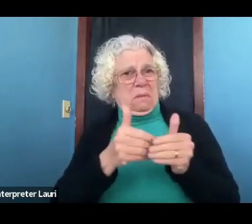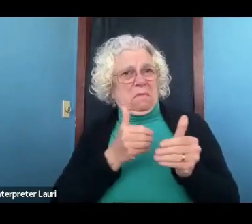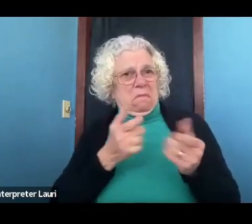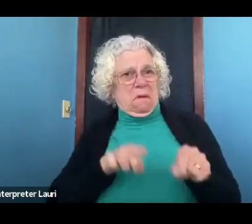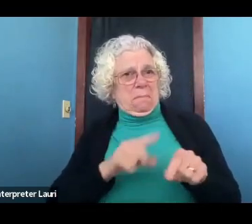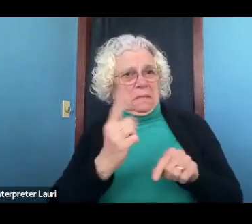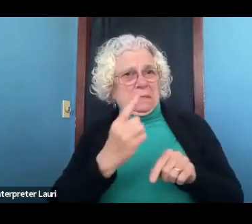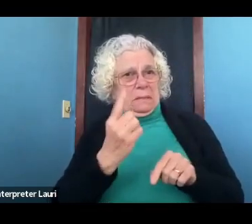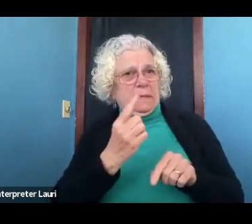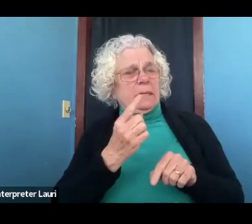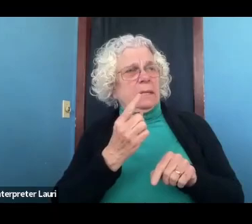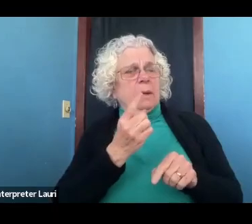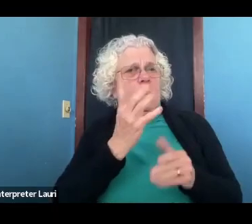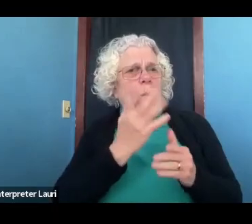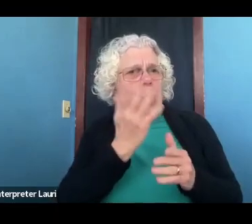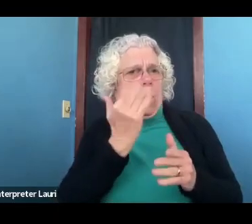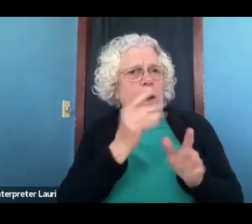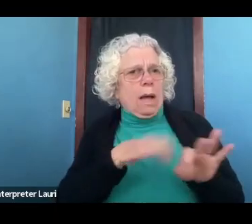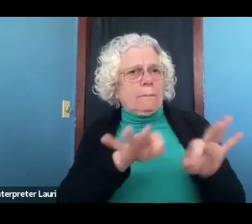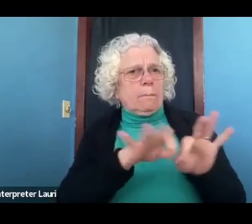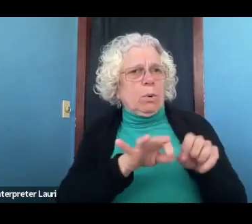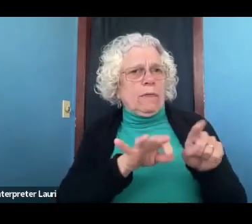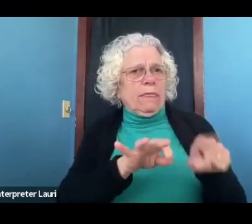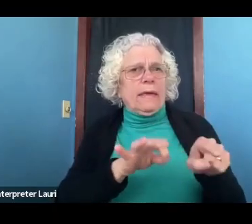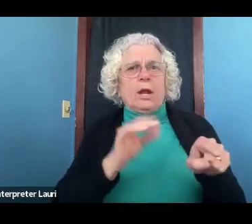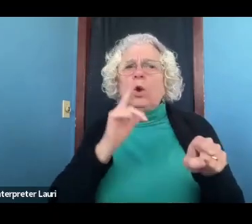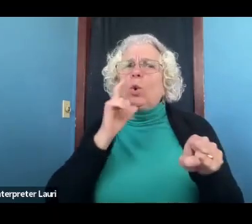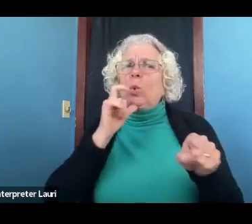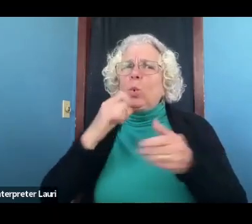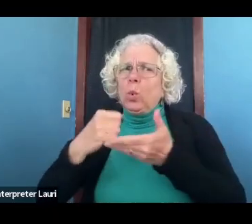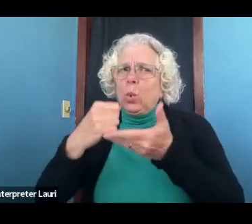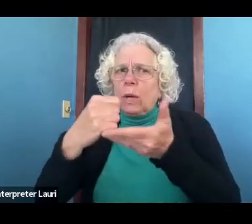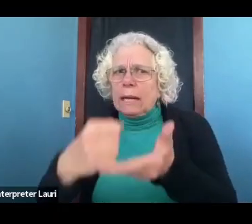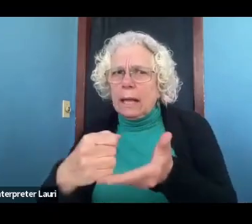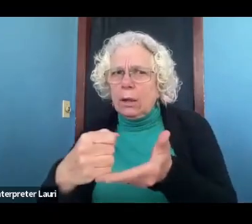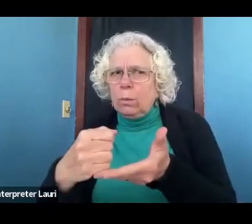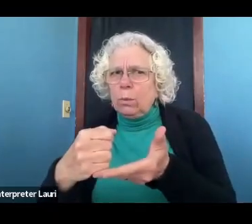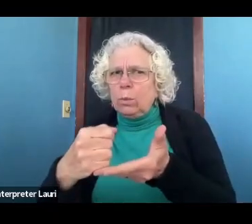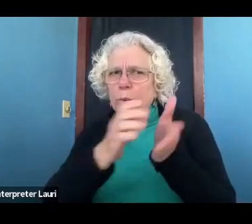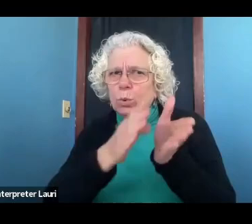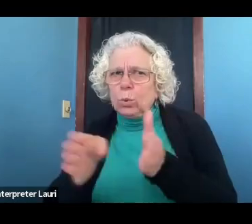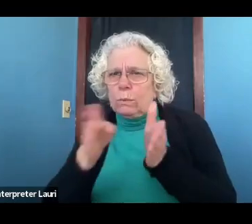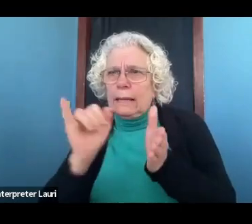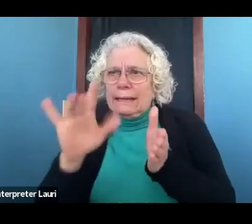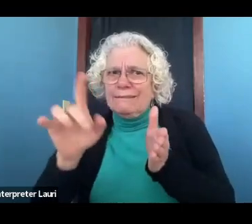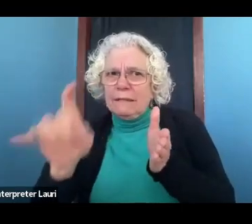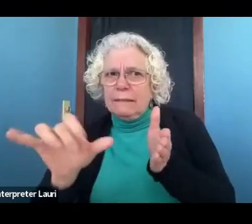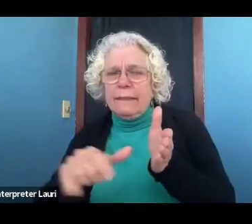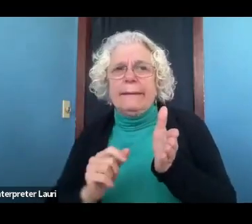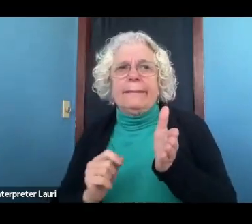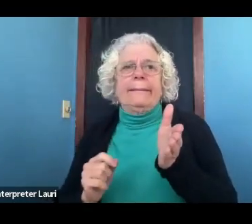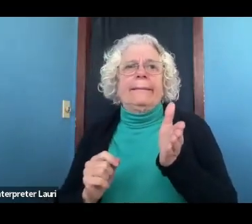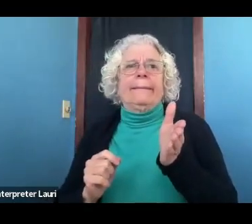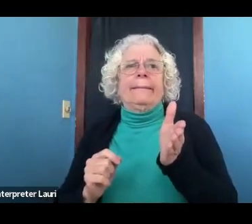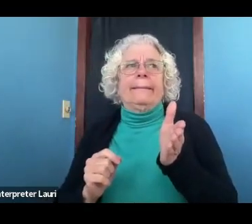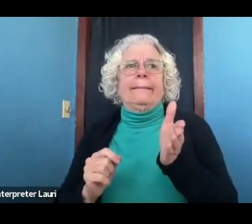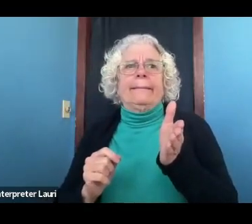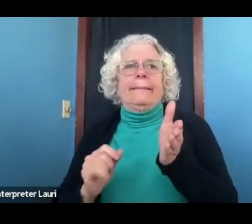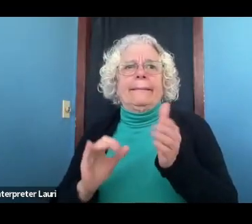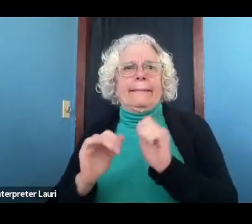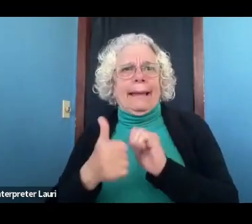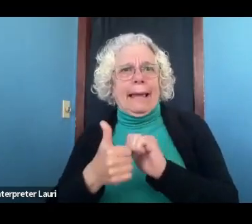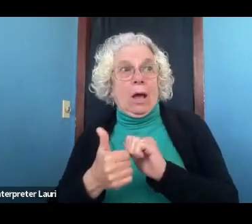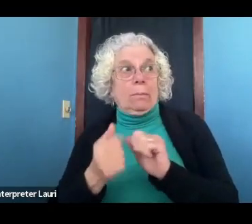would make a good person to help you in that planning when you need them, step into your